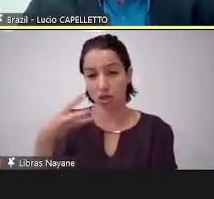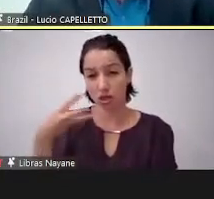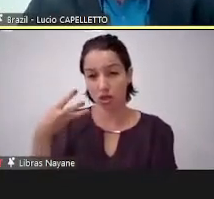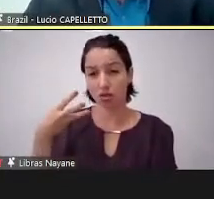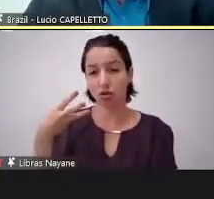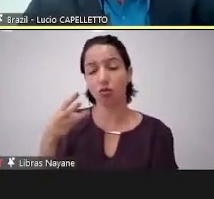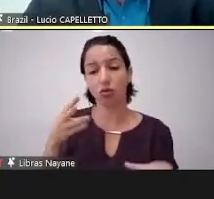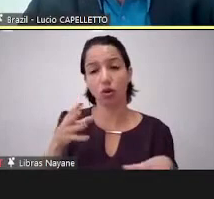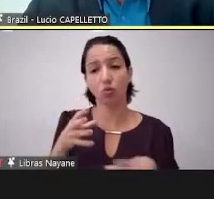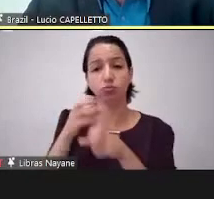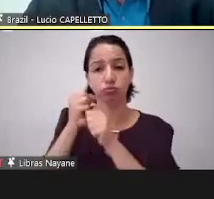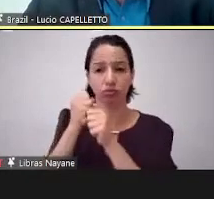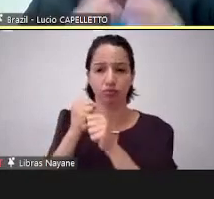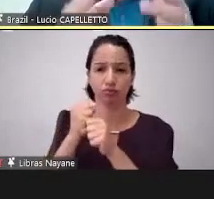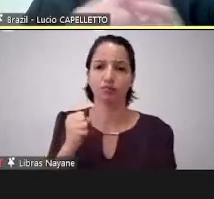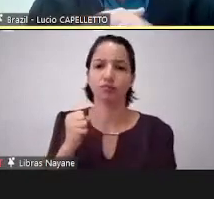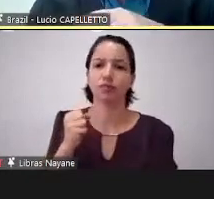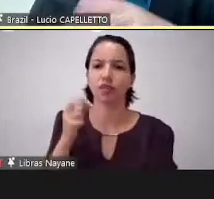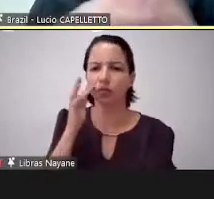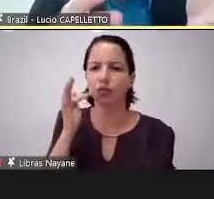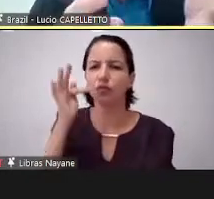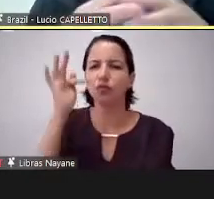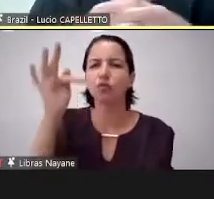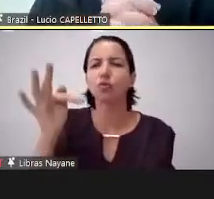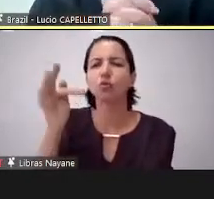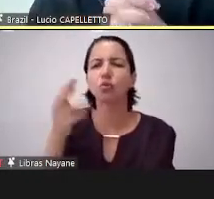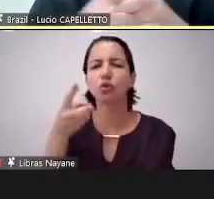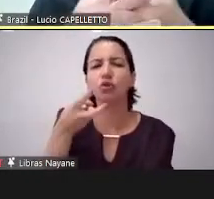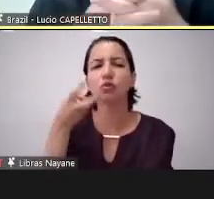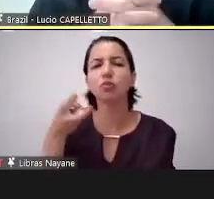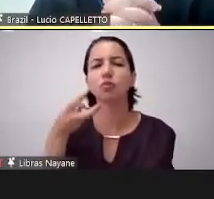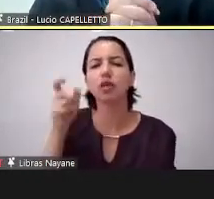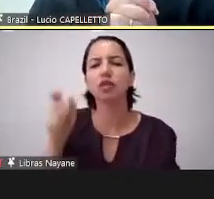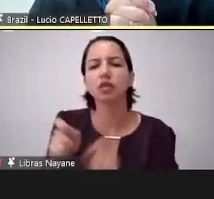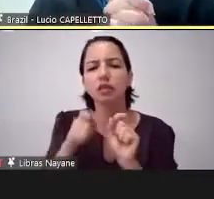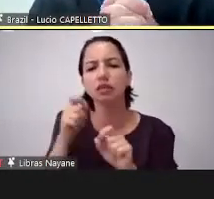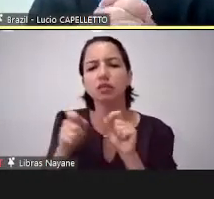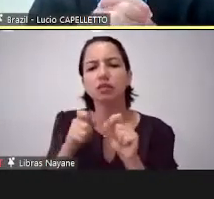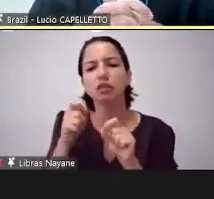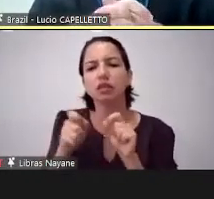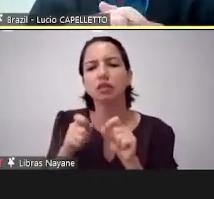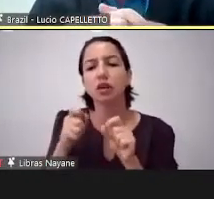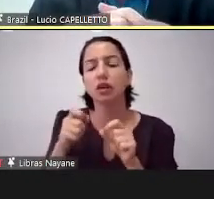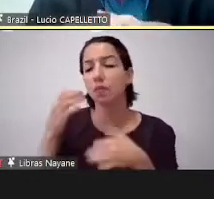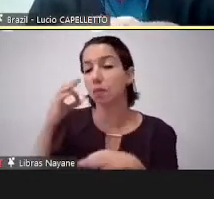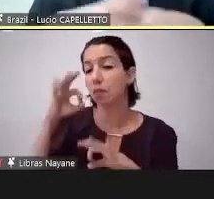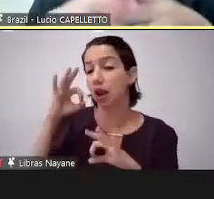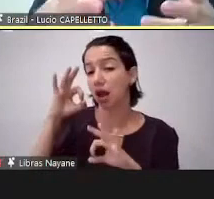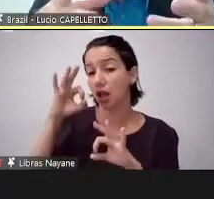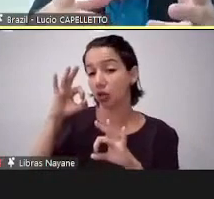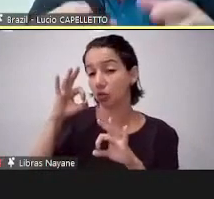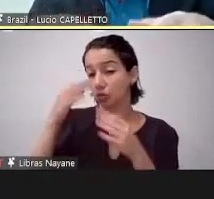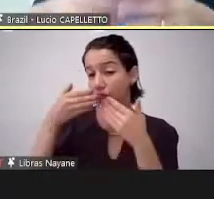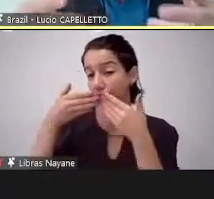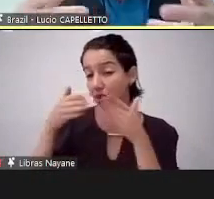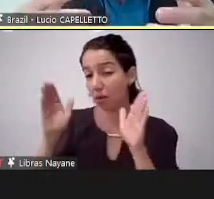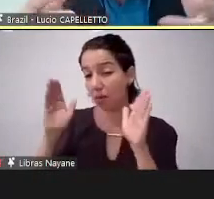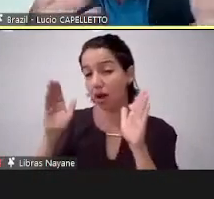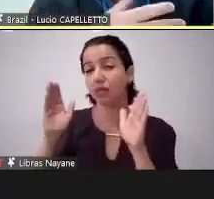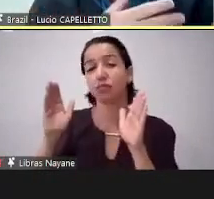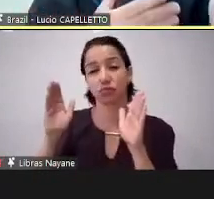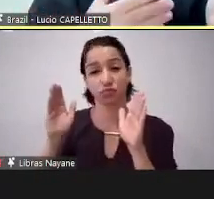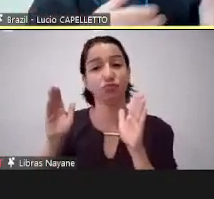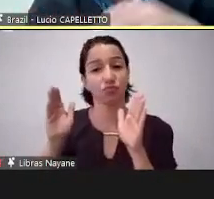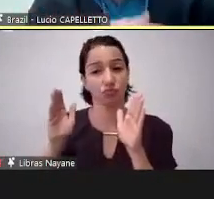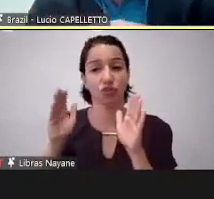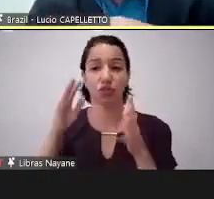the benefits. If we think about the future, the defined contribution plans, they are not open,